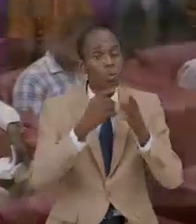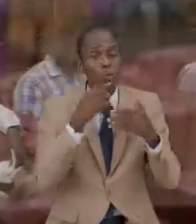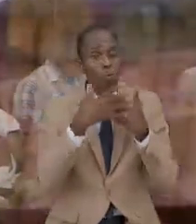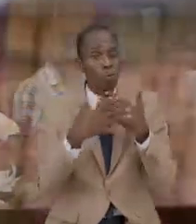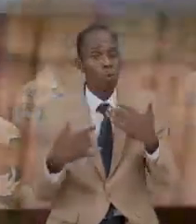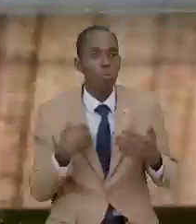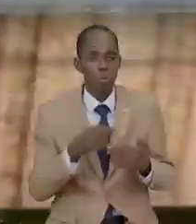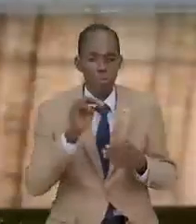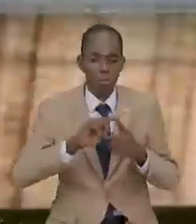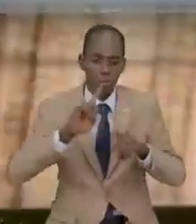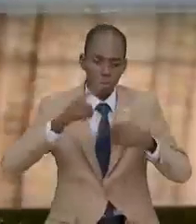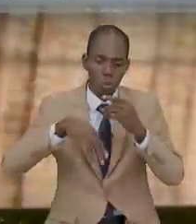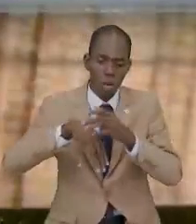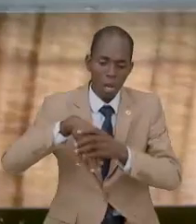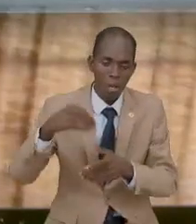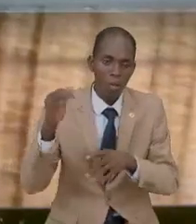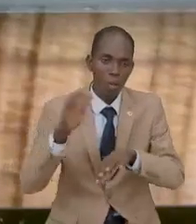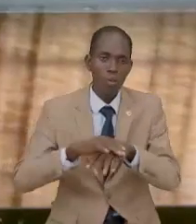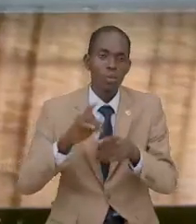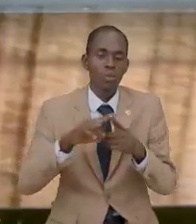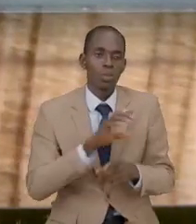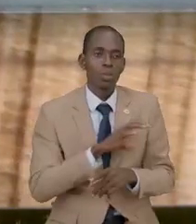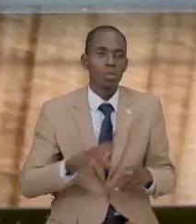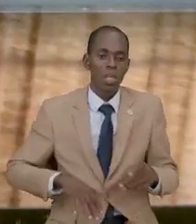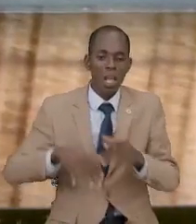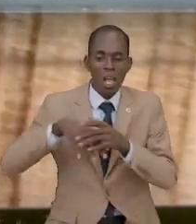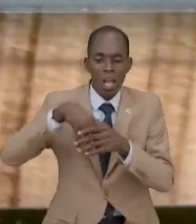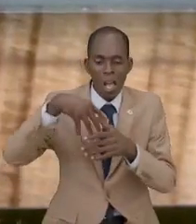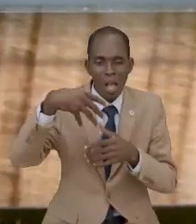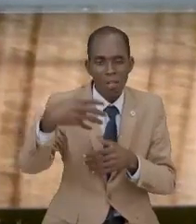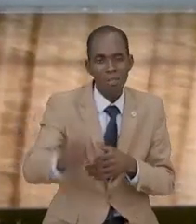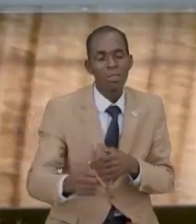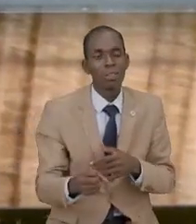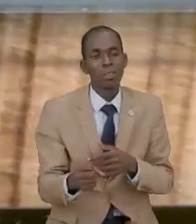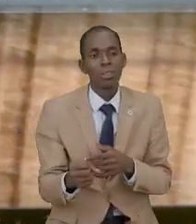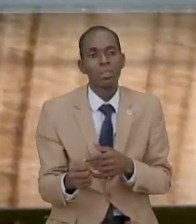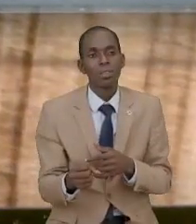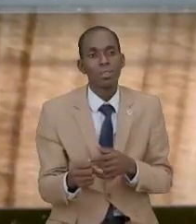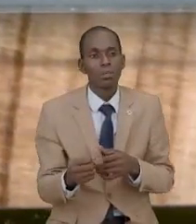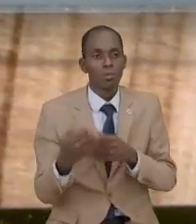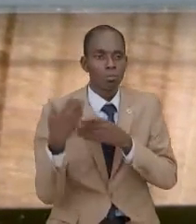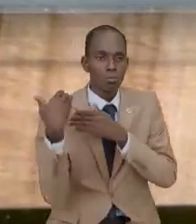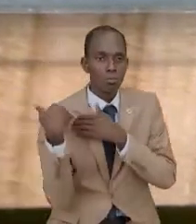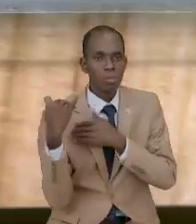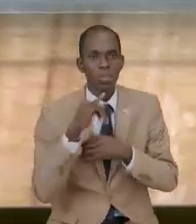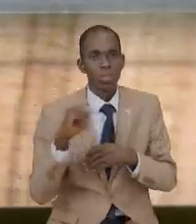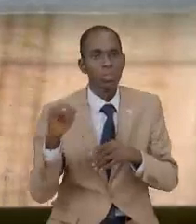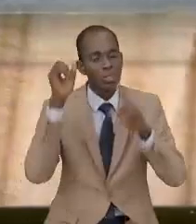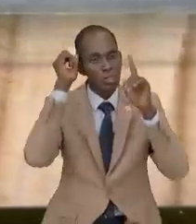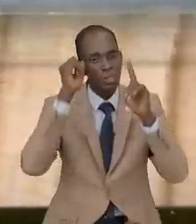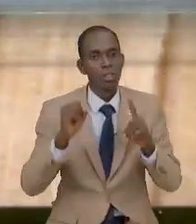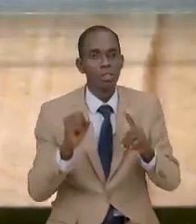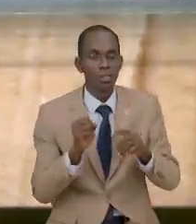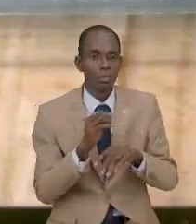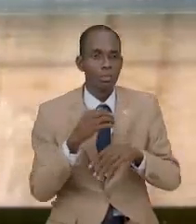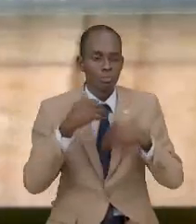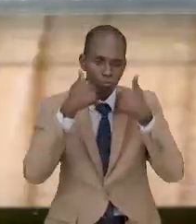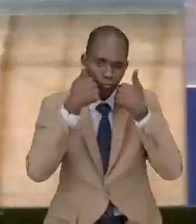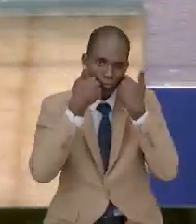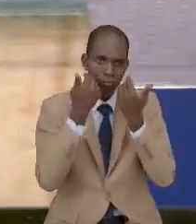unto him without the camp, bearing his reproach. Verse